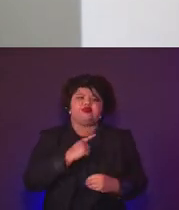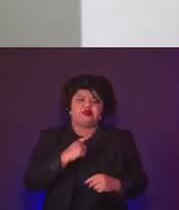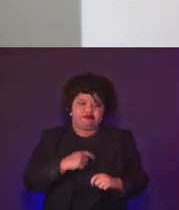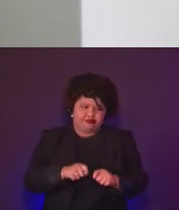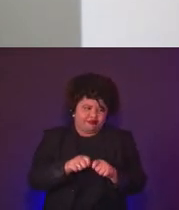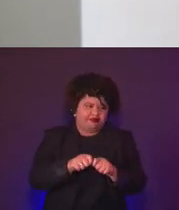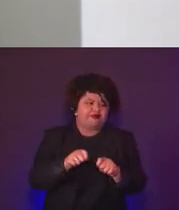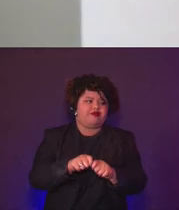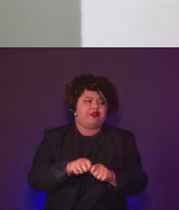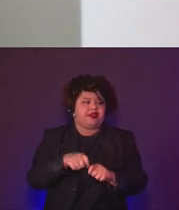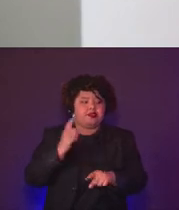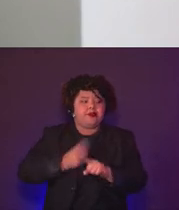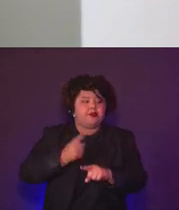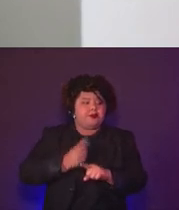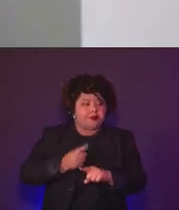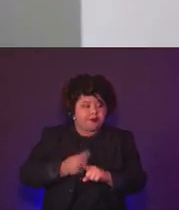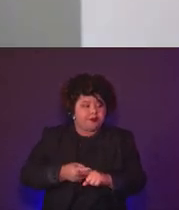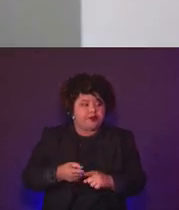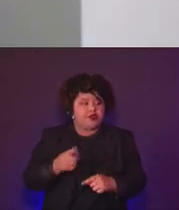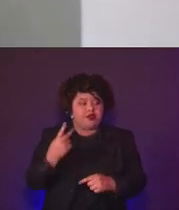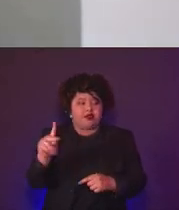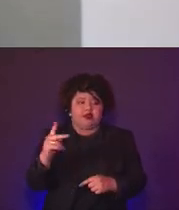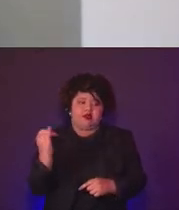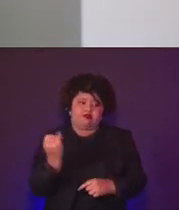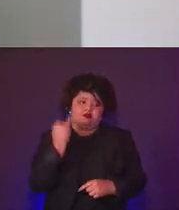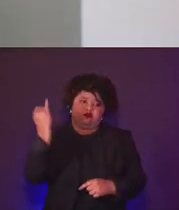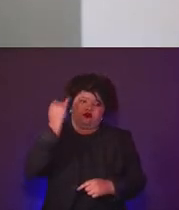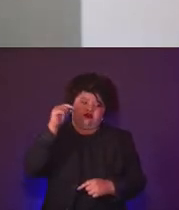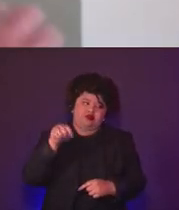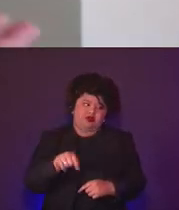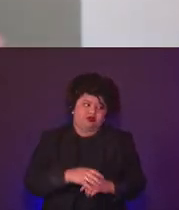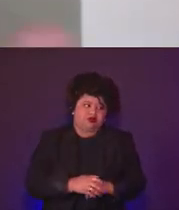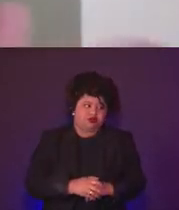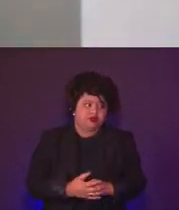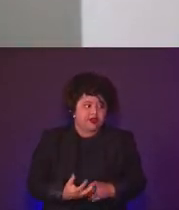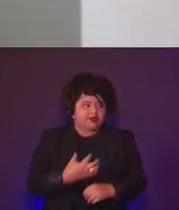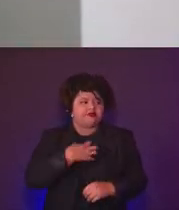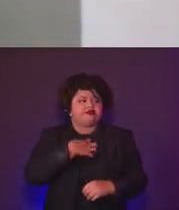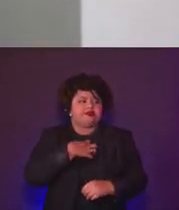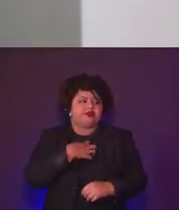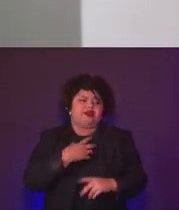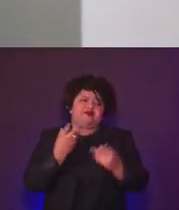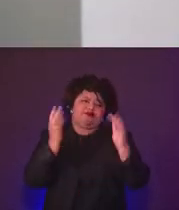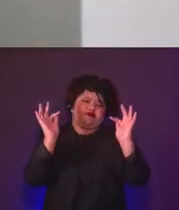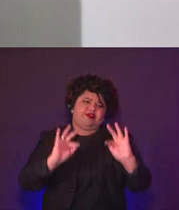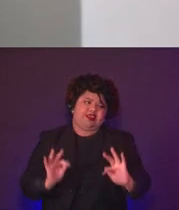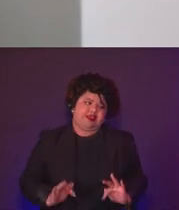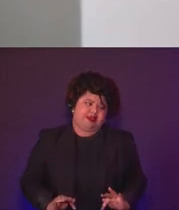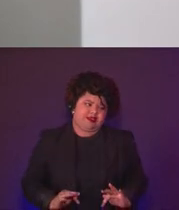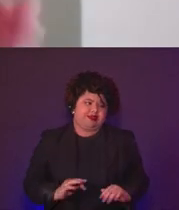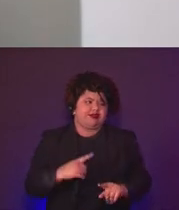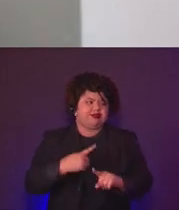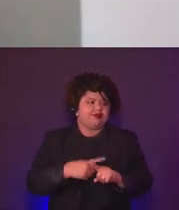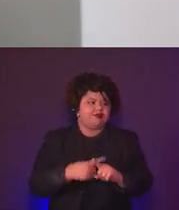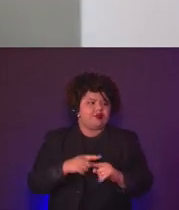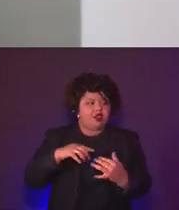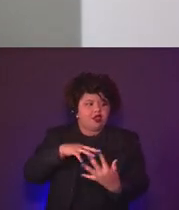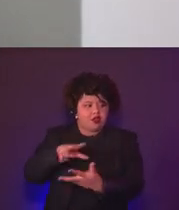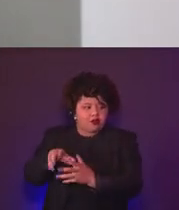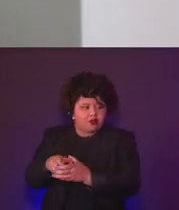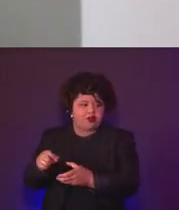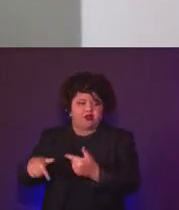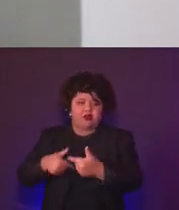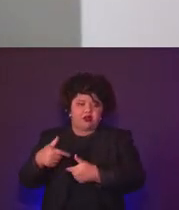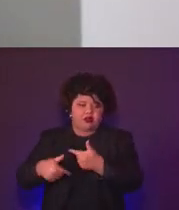why what we're doing is so important. It was great to see, you know, this whole new generation learning from